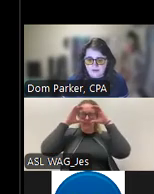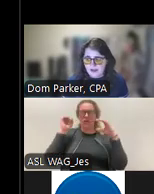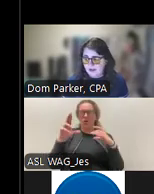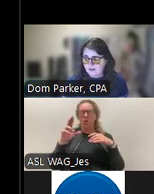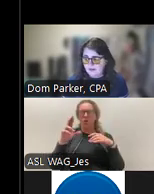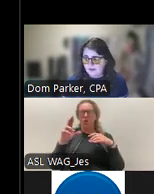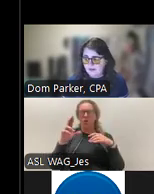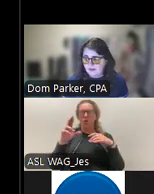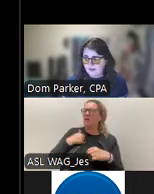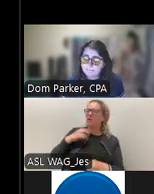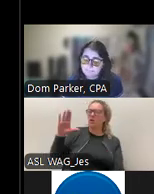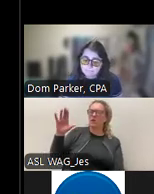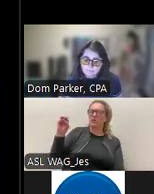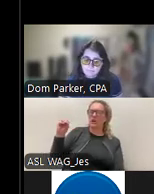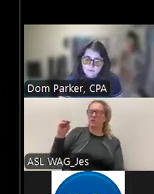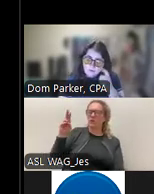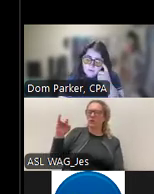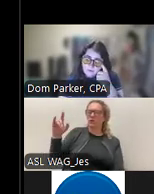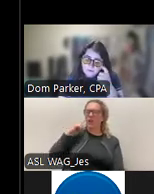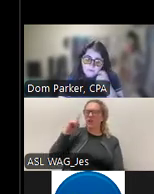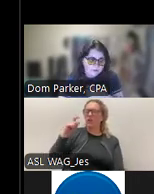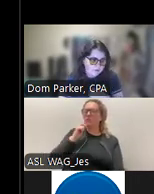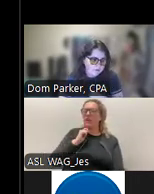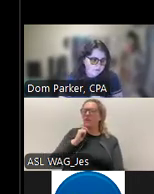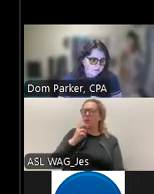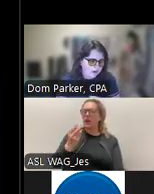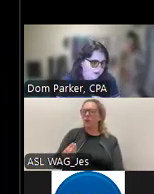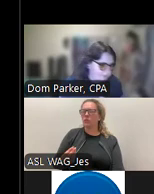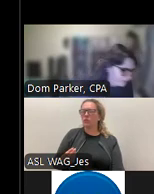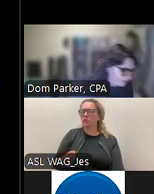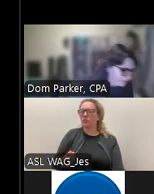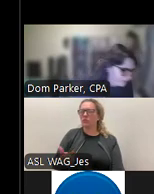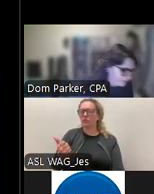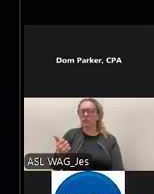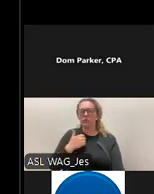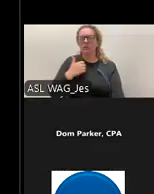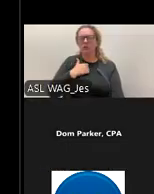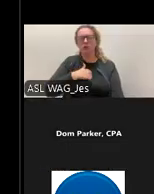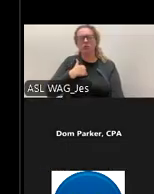I'm sorry, Dom. This is Rachel. I think your microphone went out. We're not hearing you.